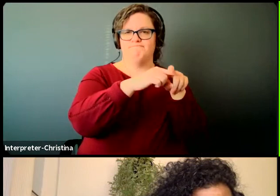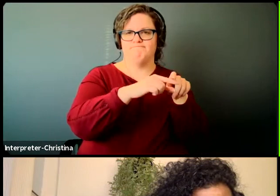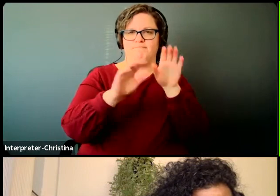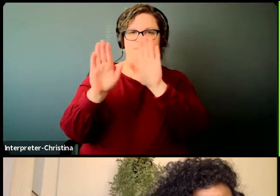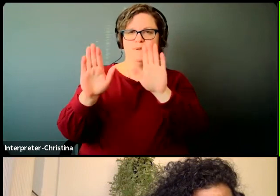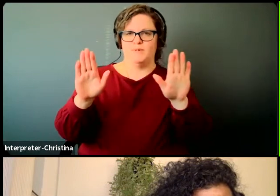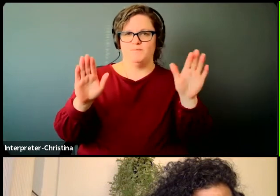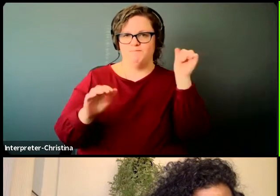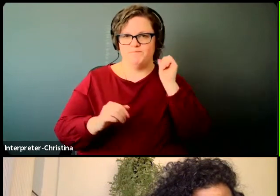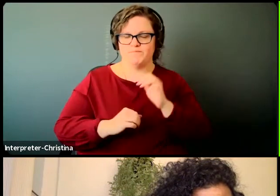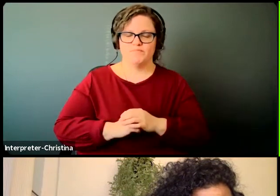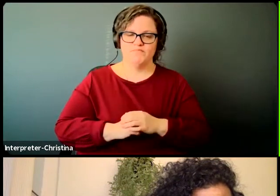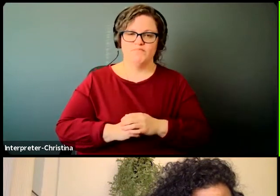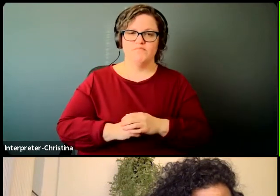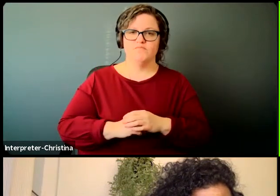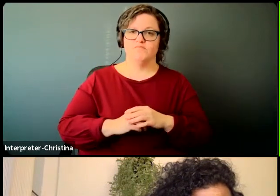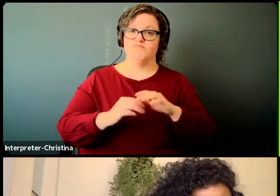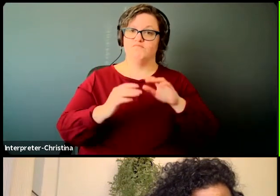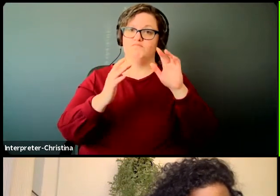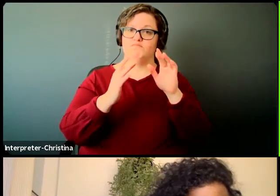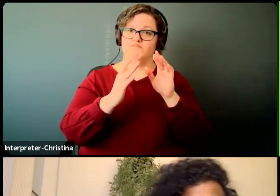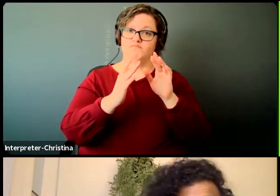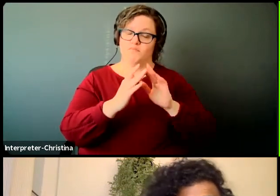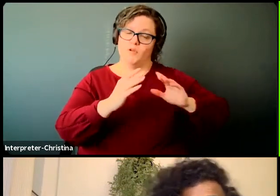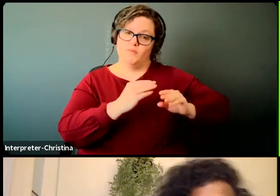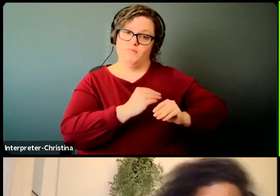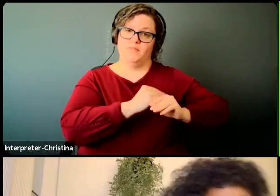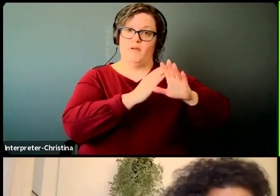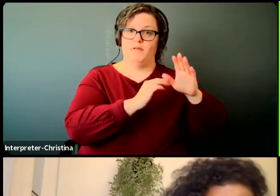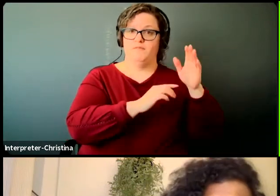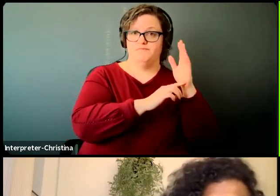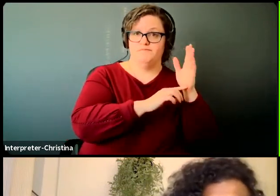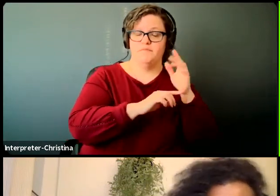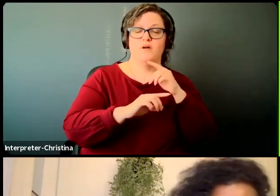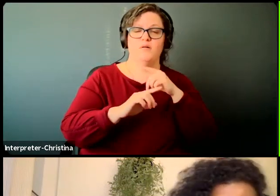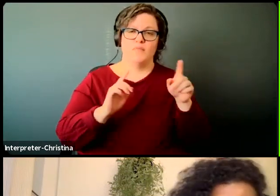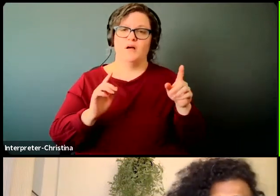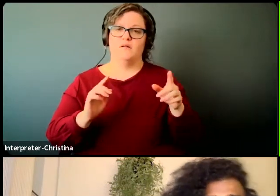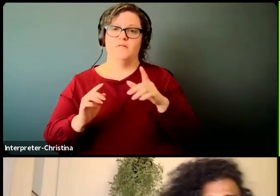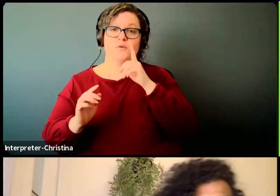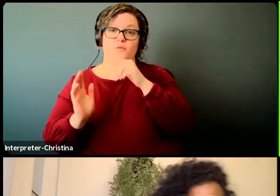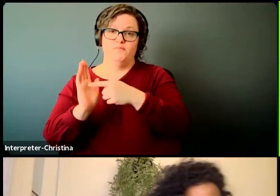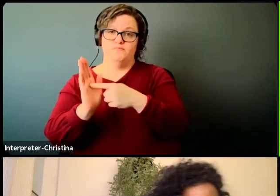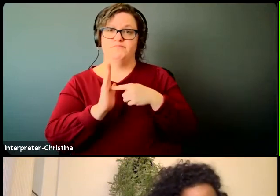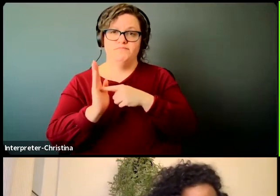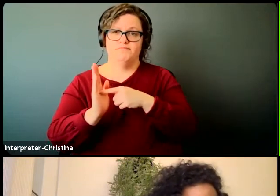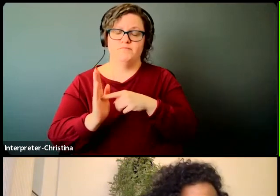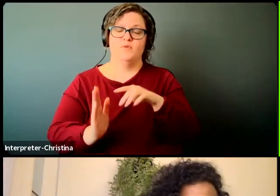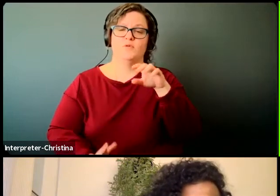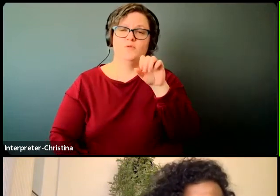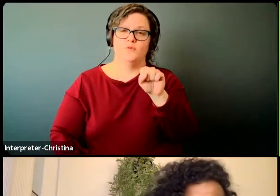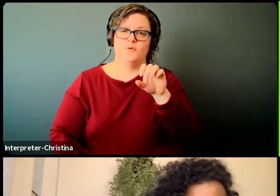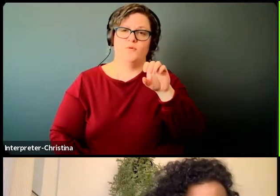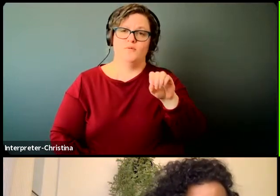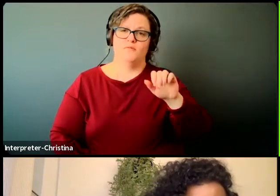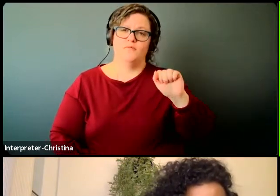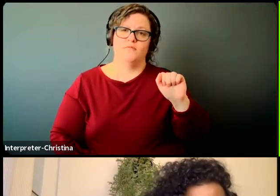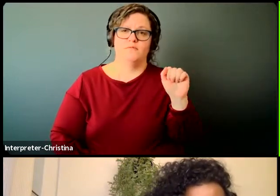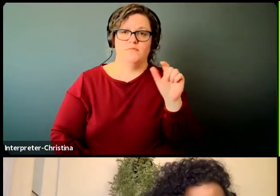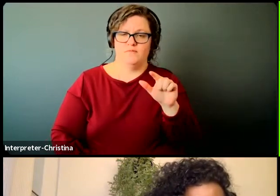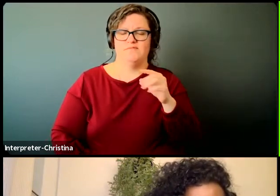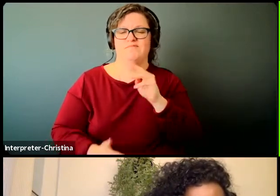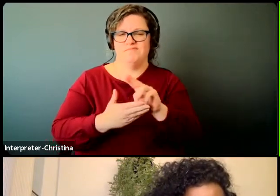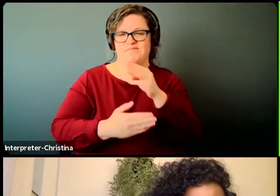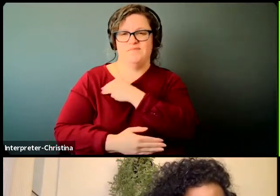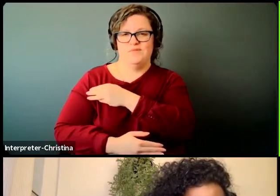gathered virtually, this talk is presented by the School of Art Gallery at the University of Manitoba, which is on Treaty 1 territory. This is the